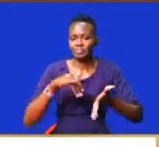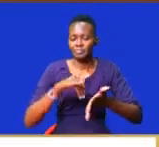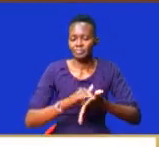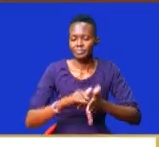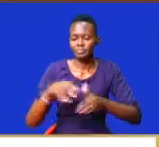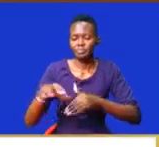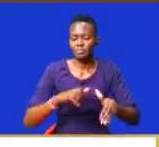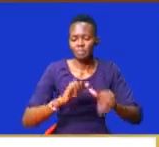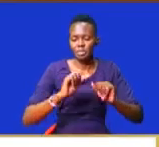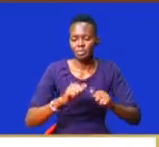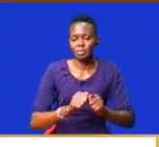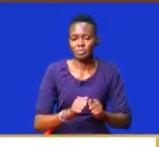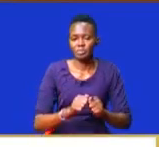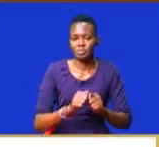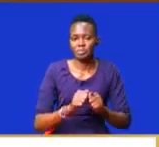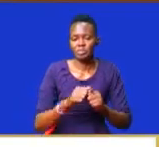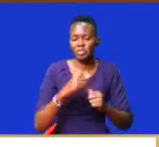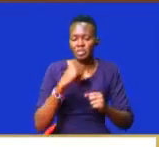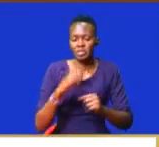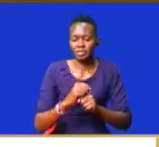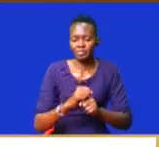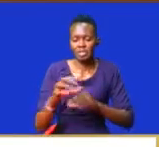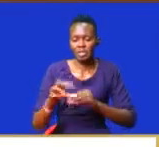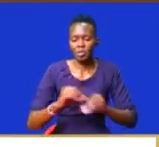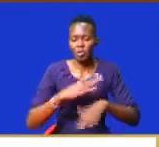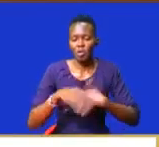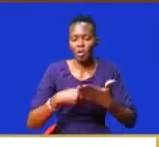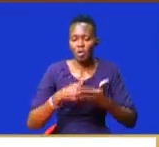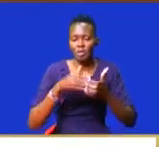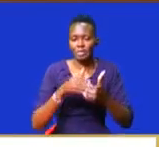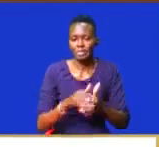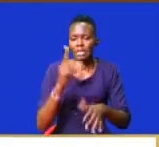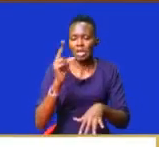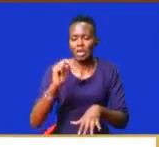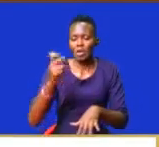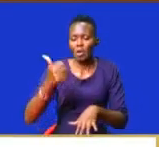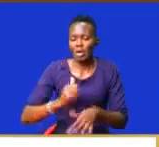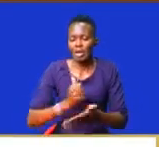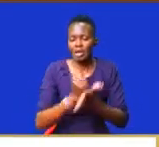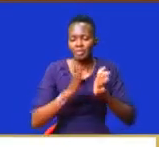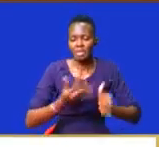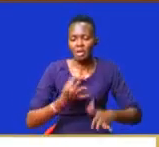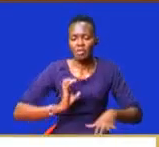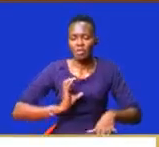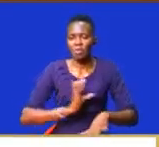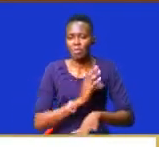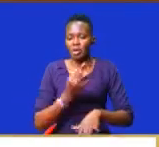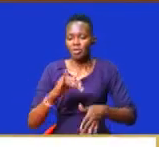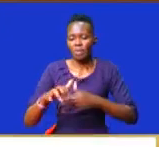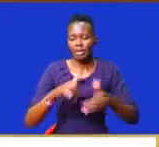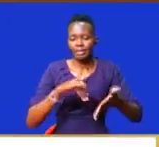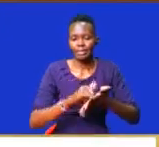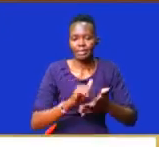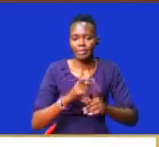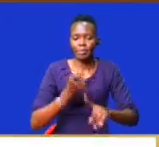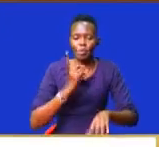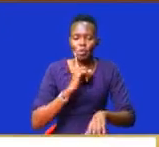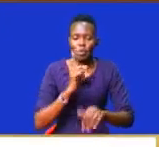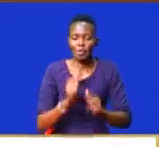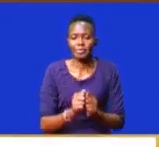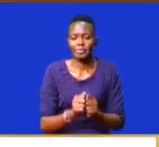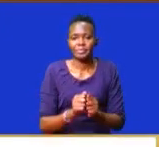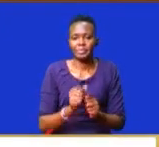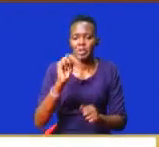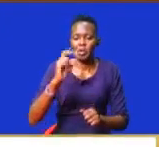kumiti. Timo kiso unge dissolve. Kwa keto. Kwa vunye. Onge officials ma kumiti ma kumiti. Chakre gini.